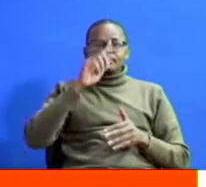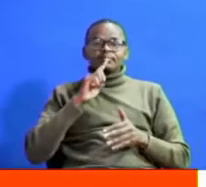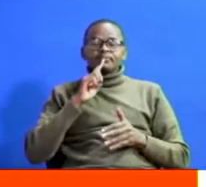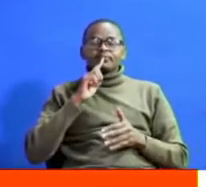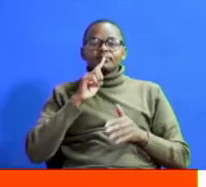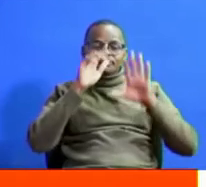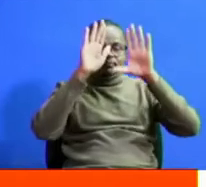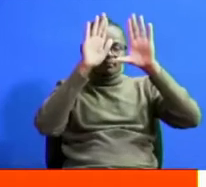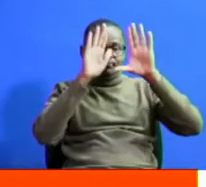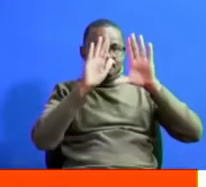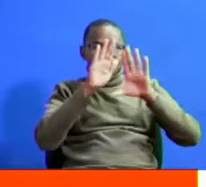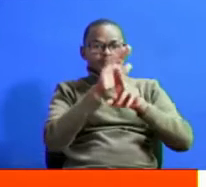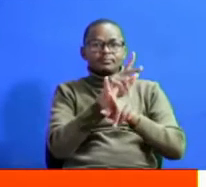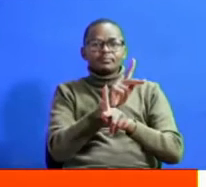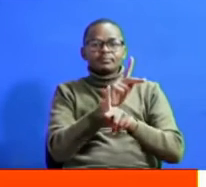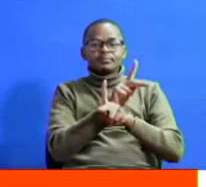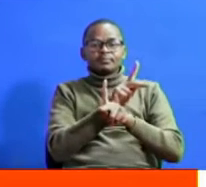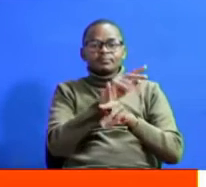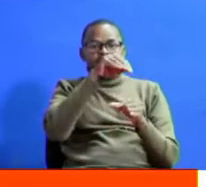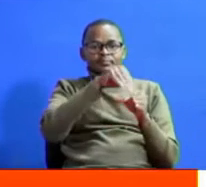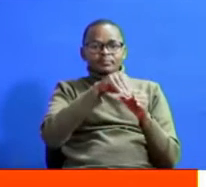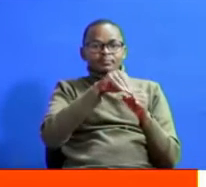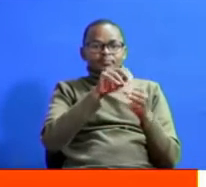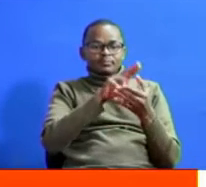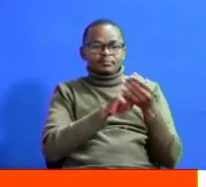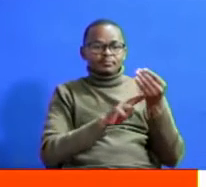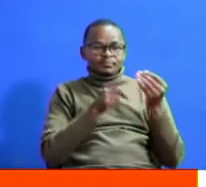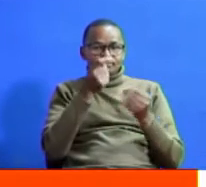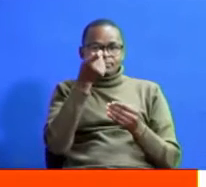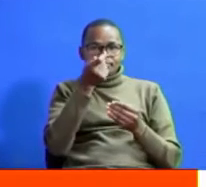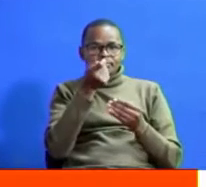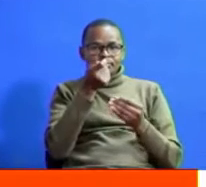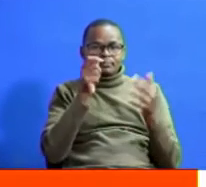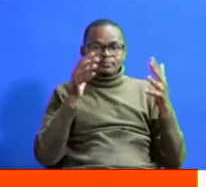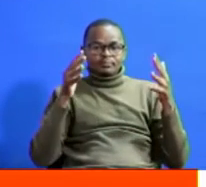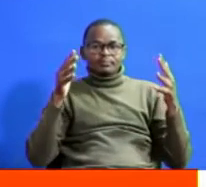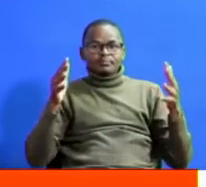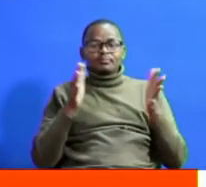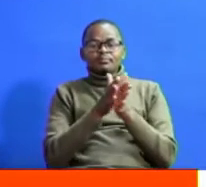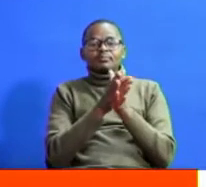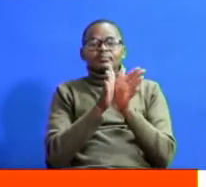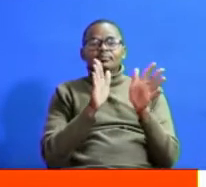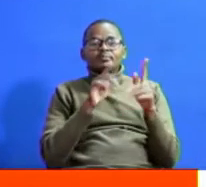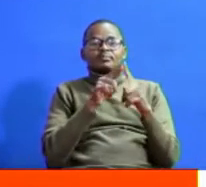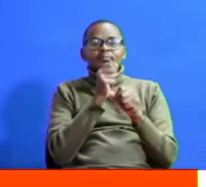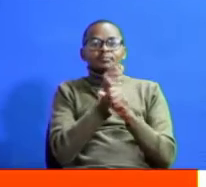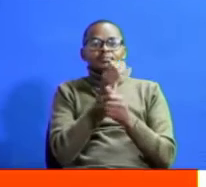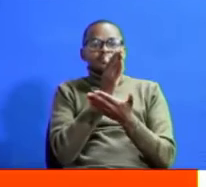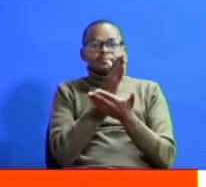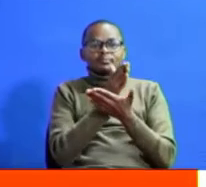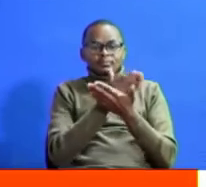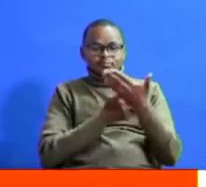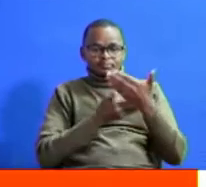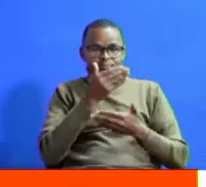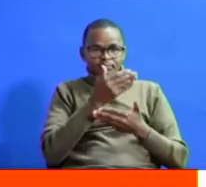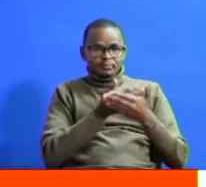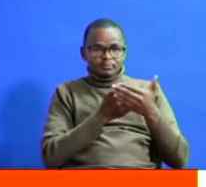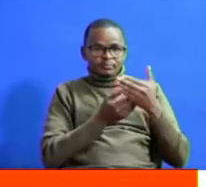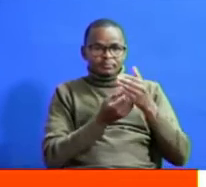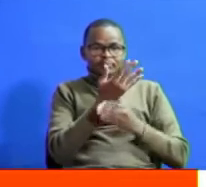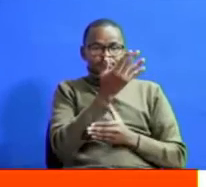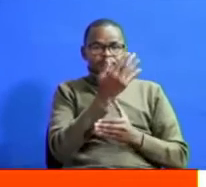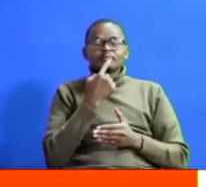the importance of protecting and investing in both small and medium enterprise in general to ensure that the business flourish. He